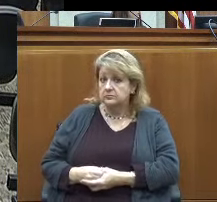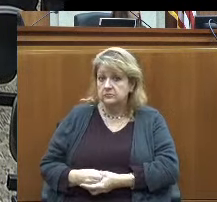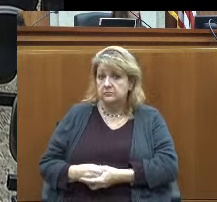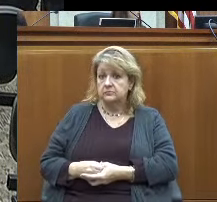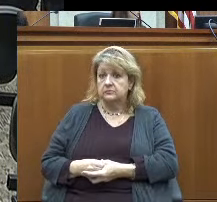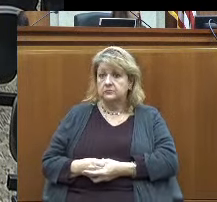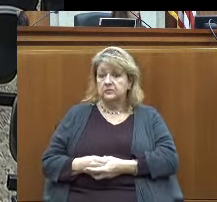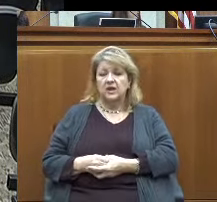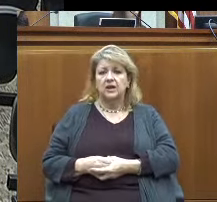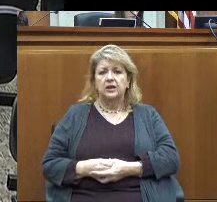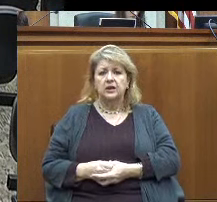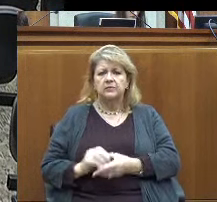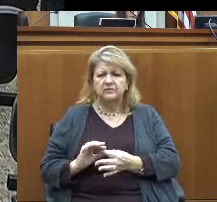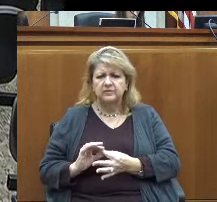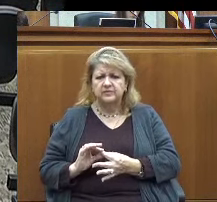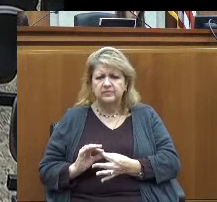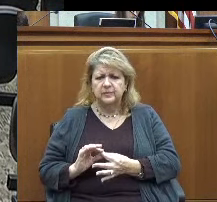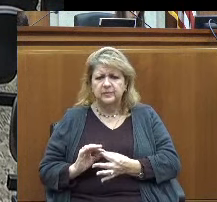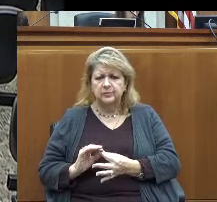Okay.